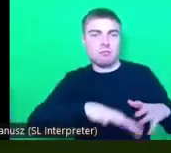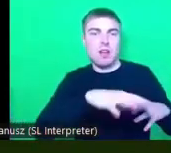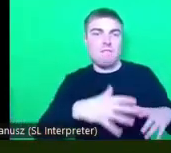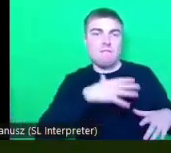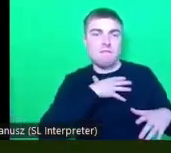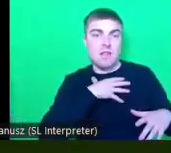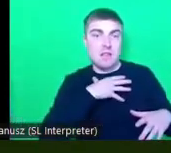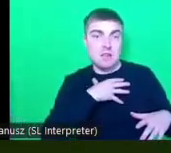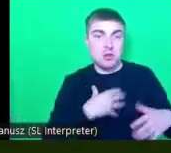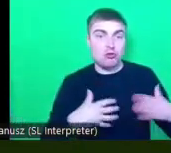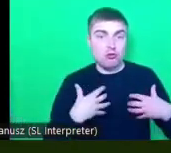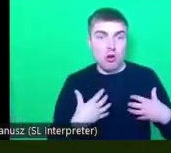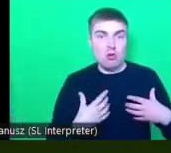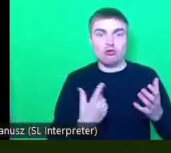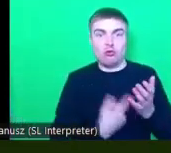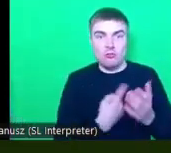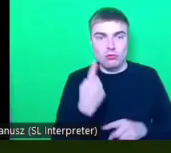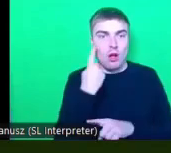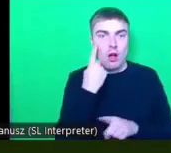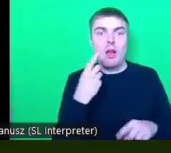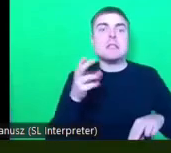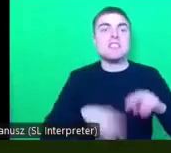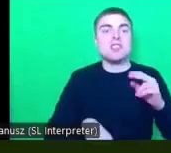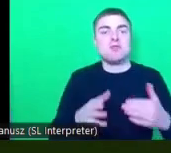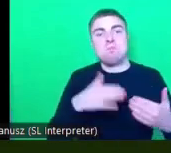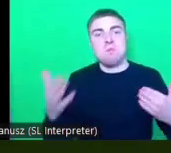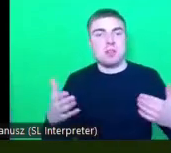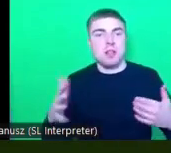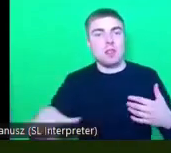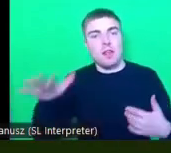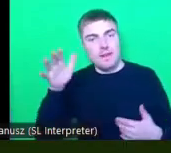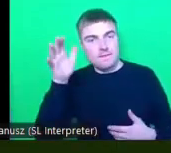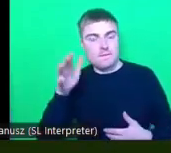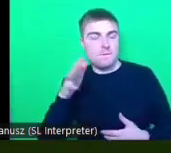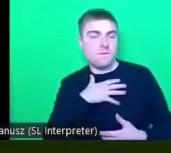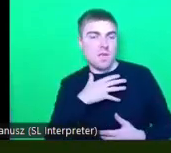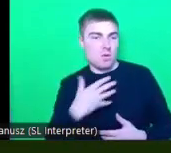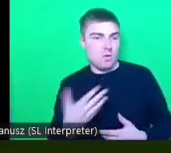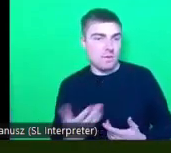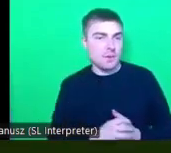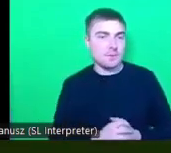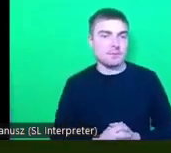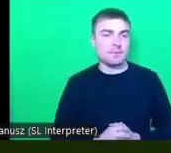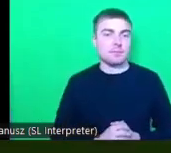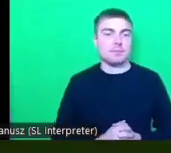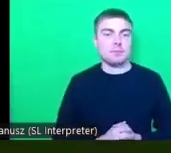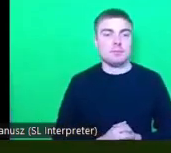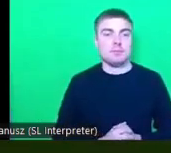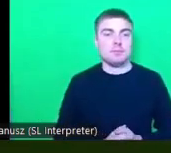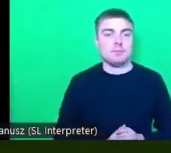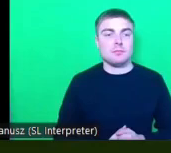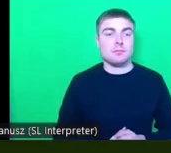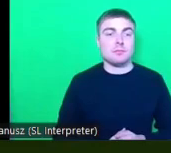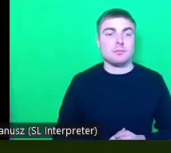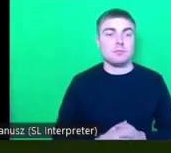since those anti-predator behavior are costly and some categories of prey species are actually better to handle this